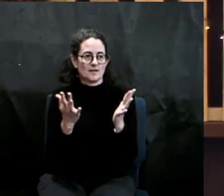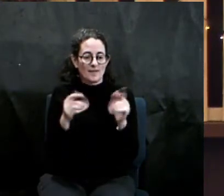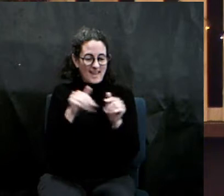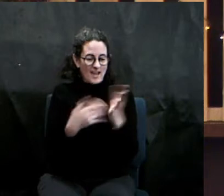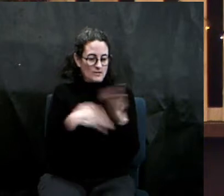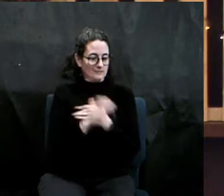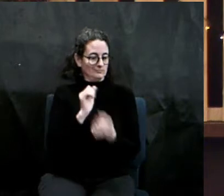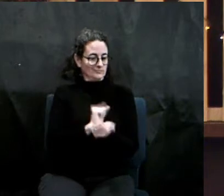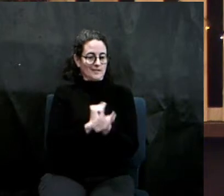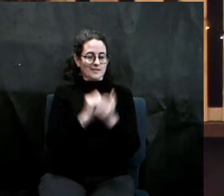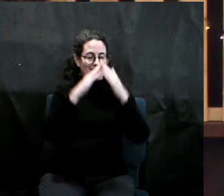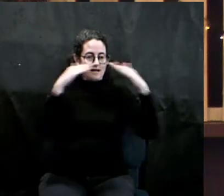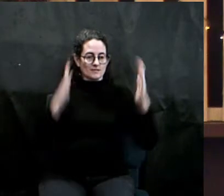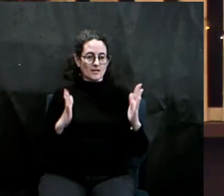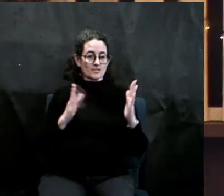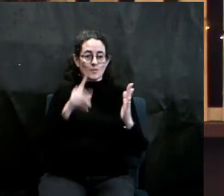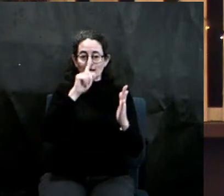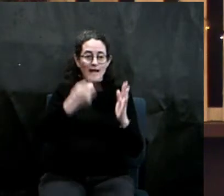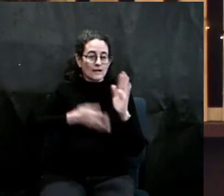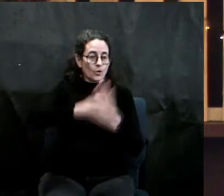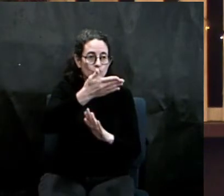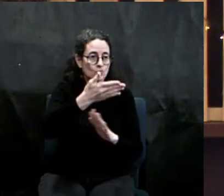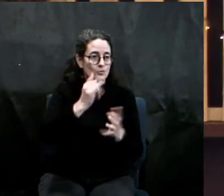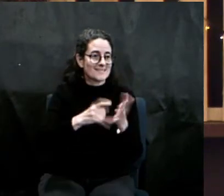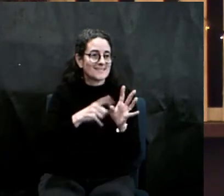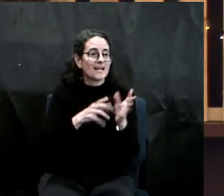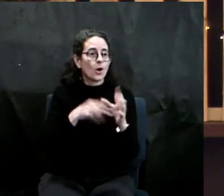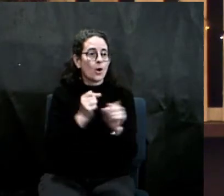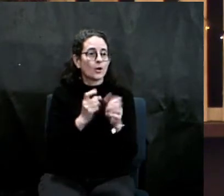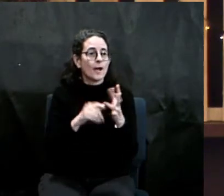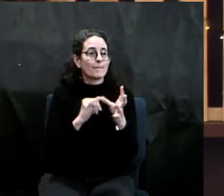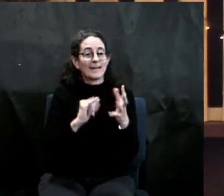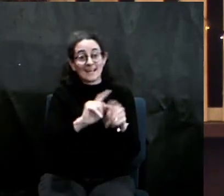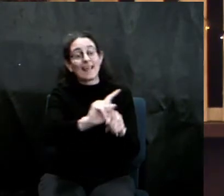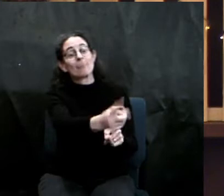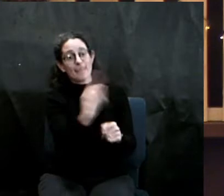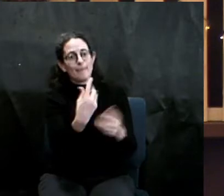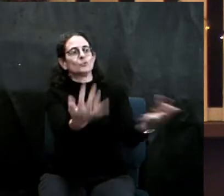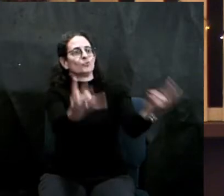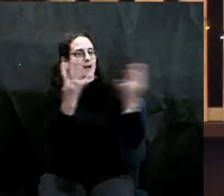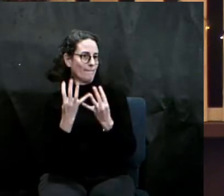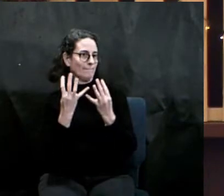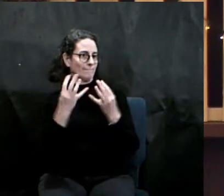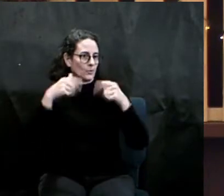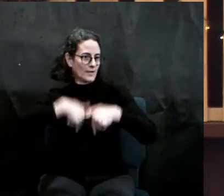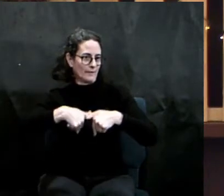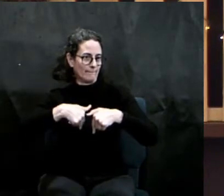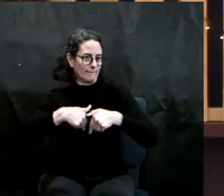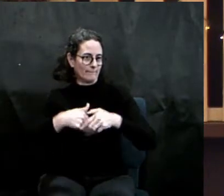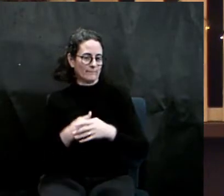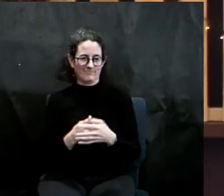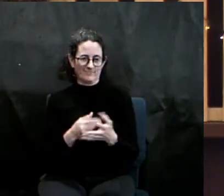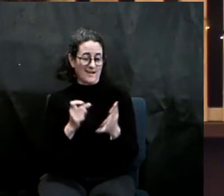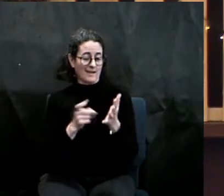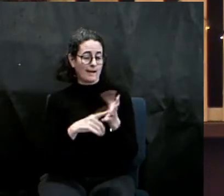instead, he calls the synagogue to him. This is classic Paul. So